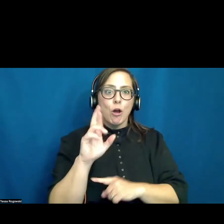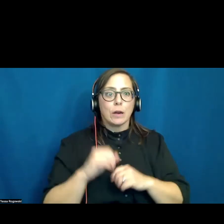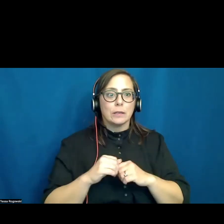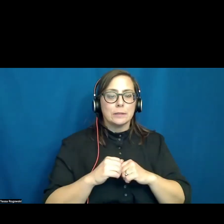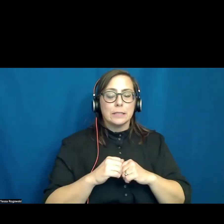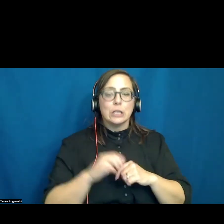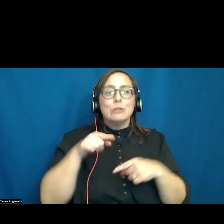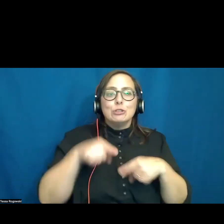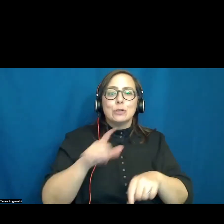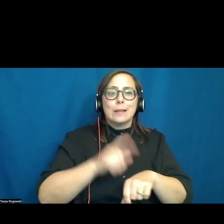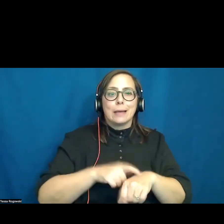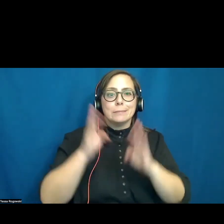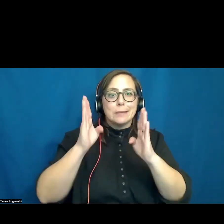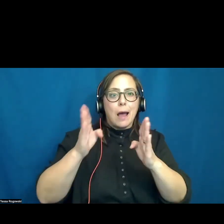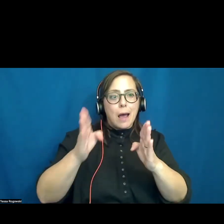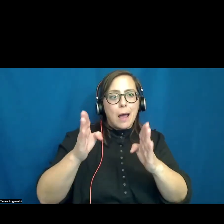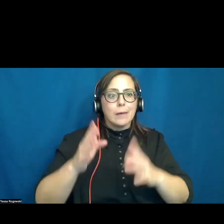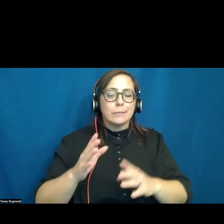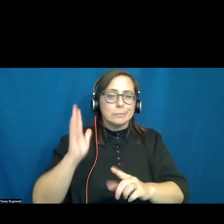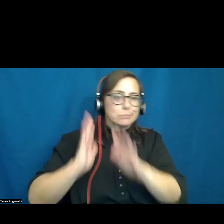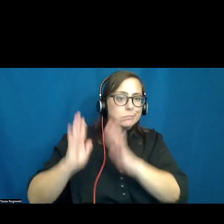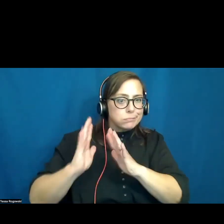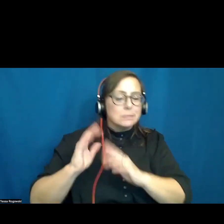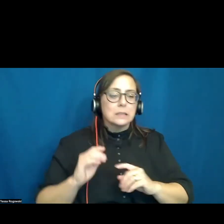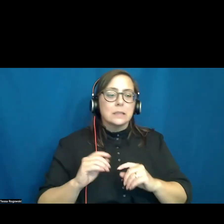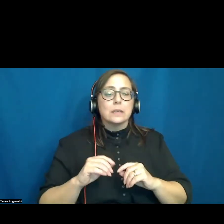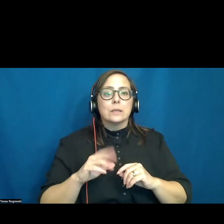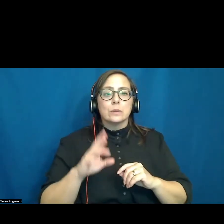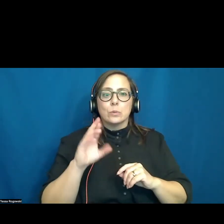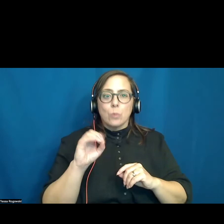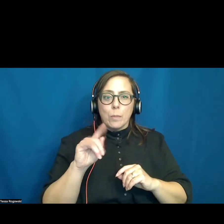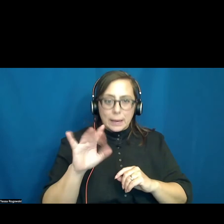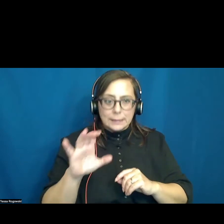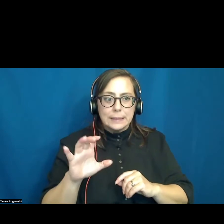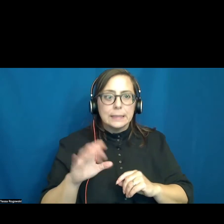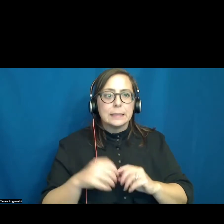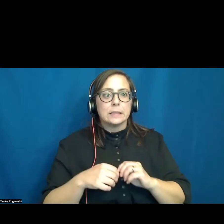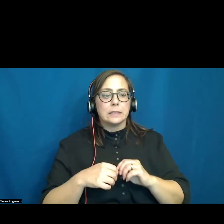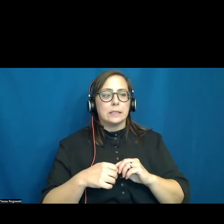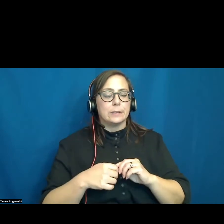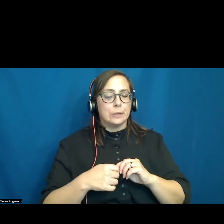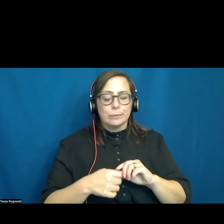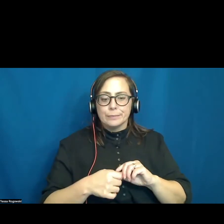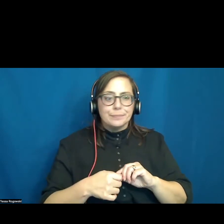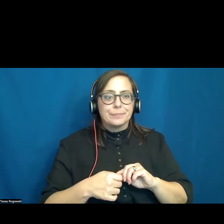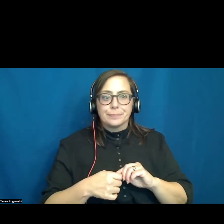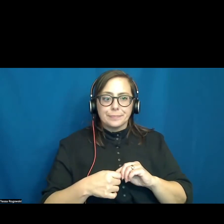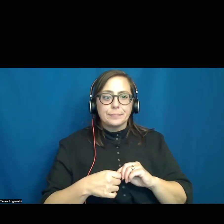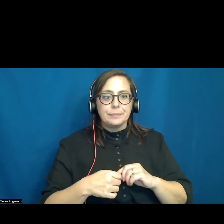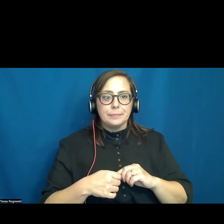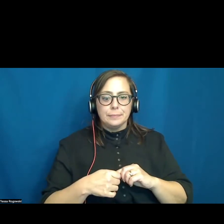period we call in literature romanticism, and in other facets of the humanities.